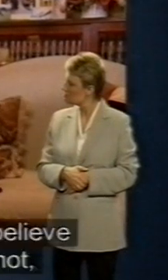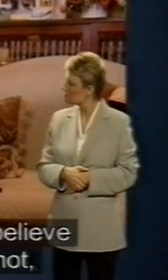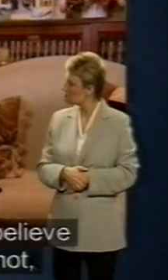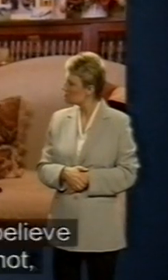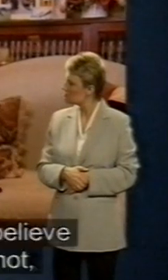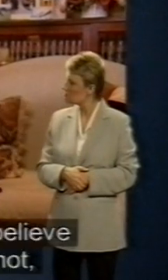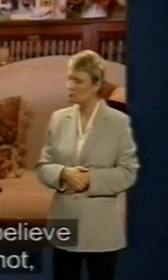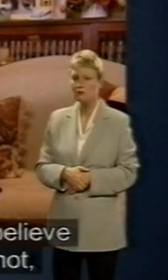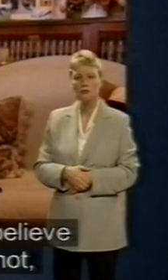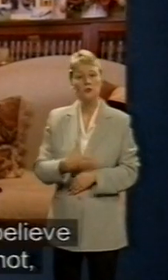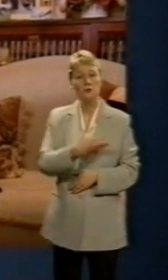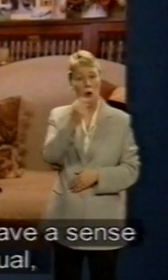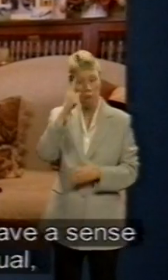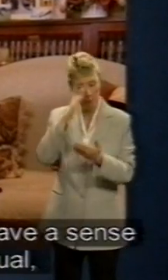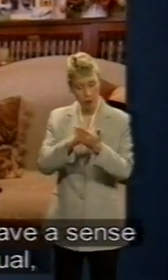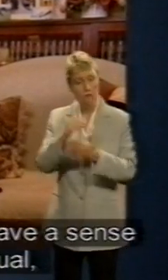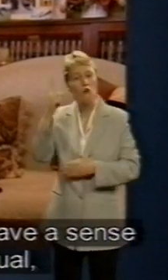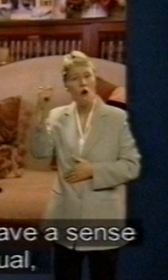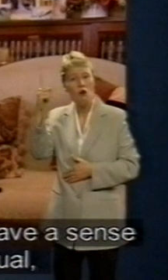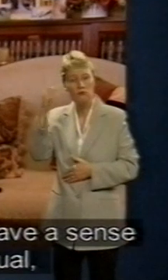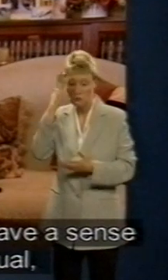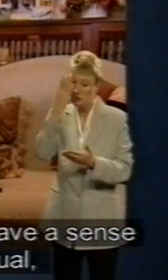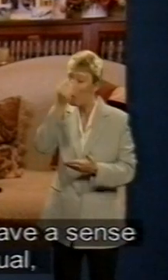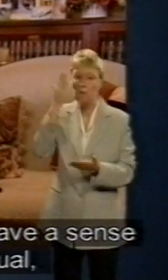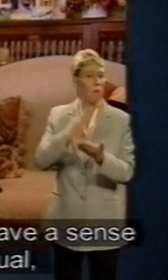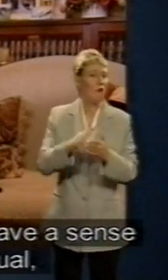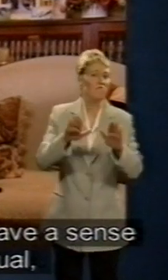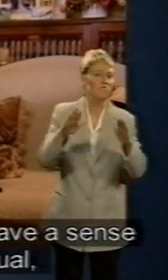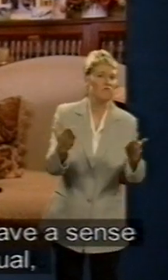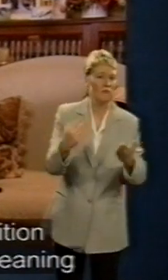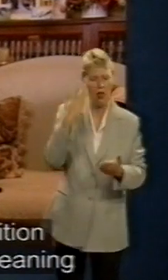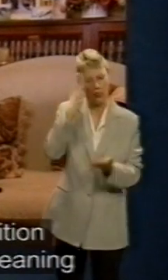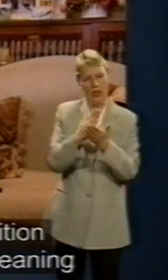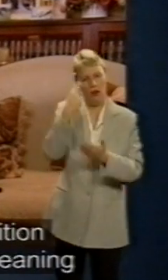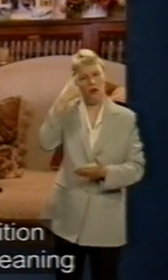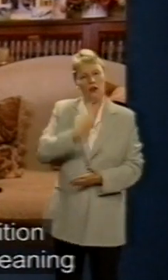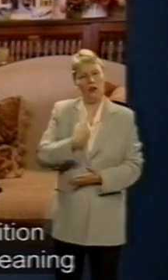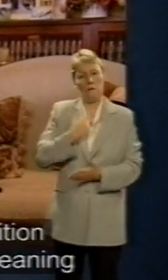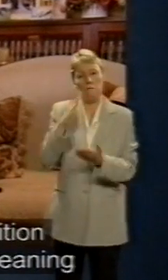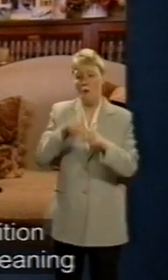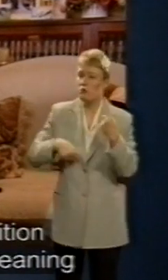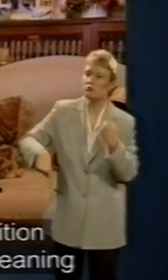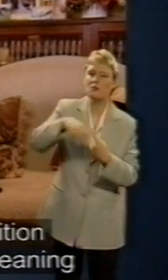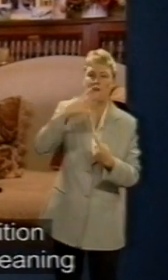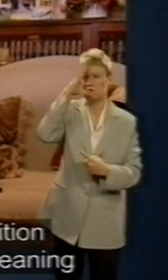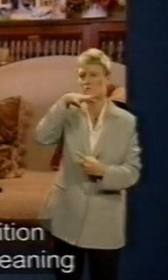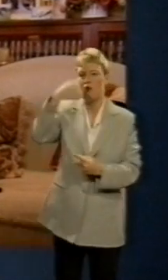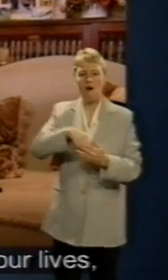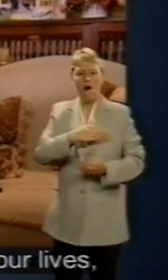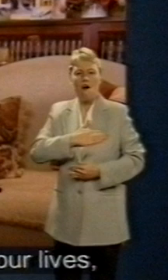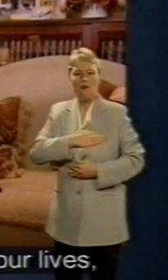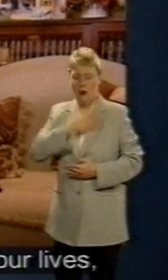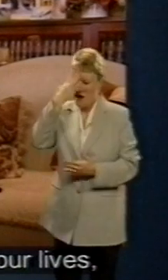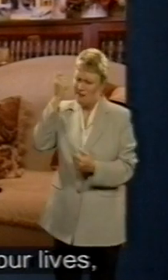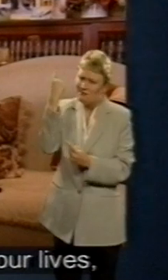Whether we believe in God or not, I think most of us have a sense of the spiritual, that recognition of a deeper meaning and